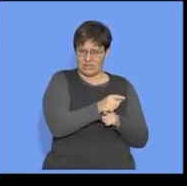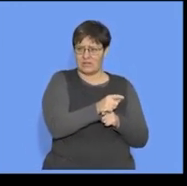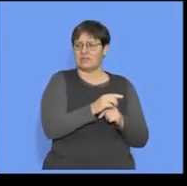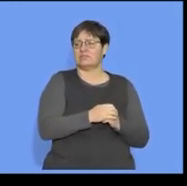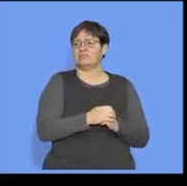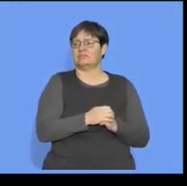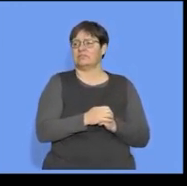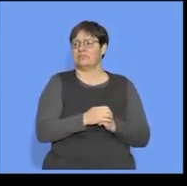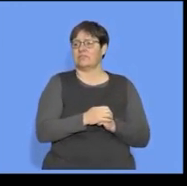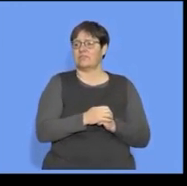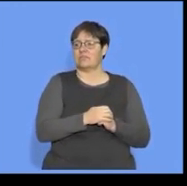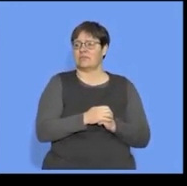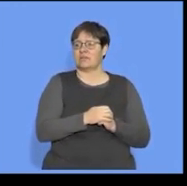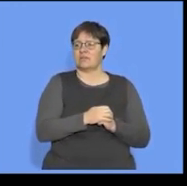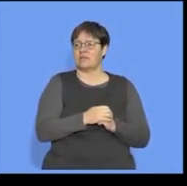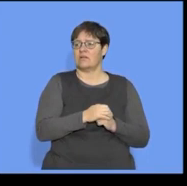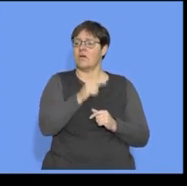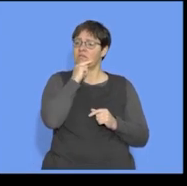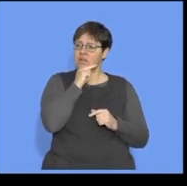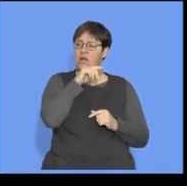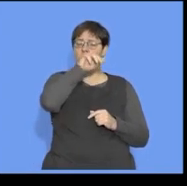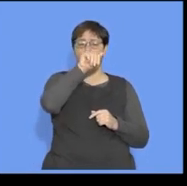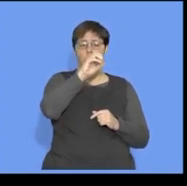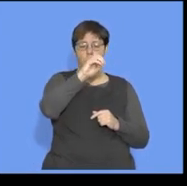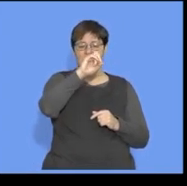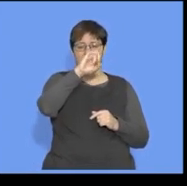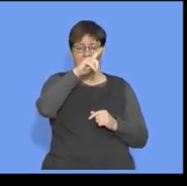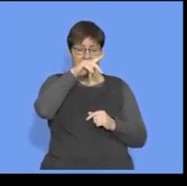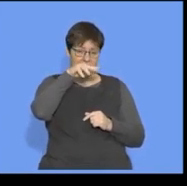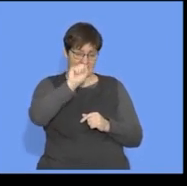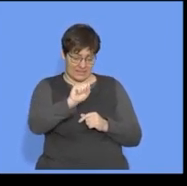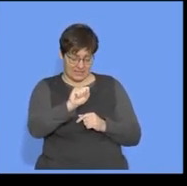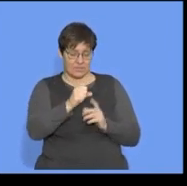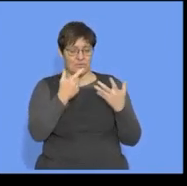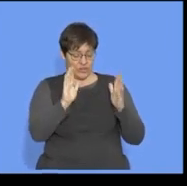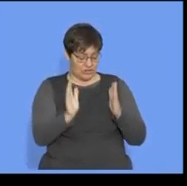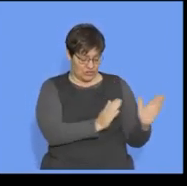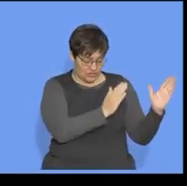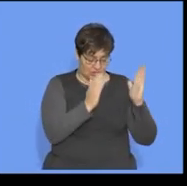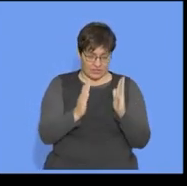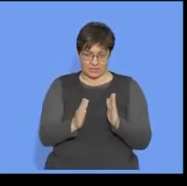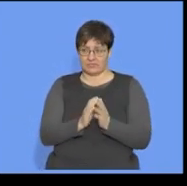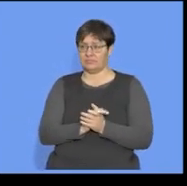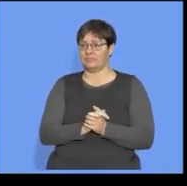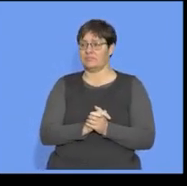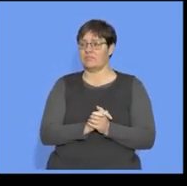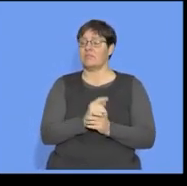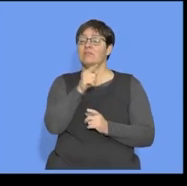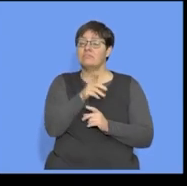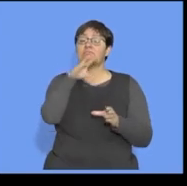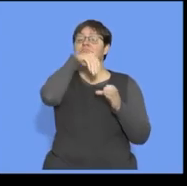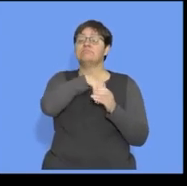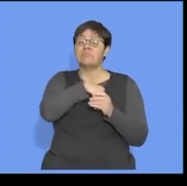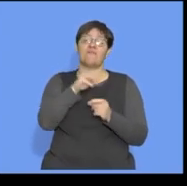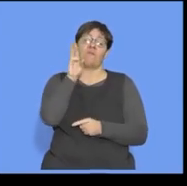to the anvils. Then the middle ear, when we talk to the ossicles, the middle ear here